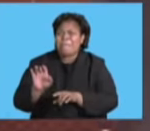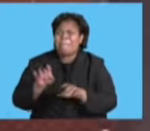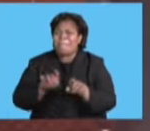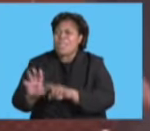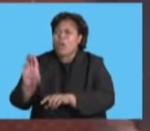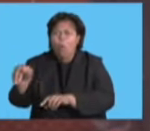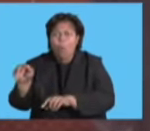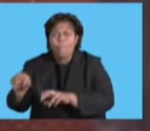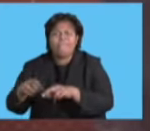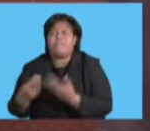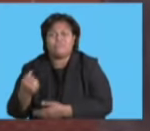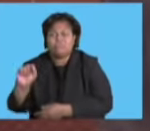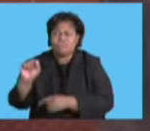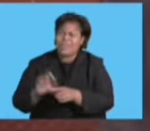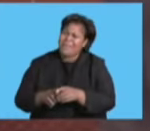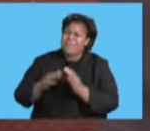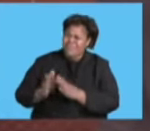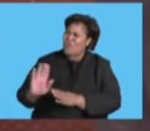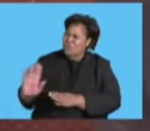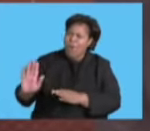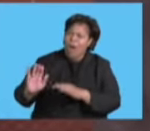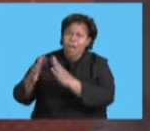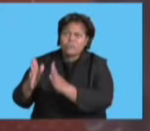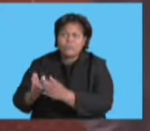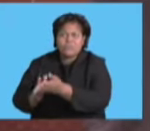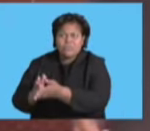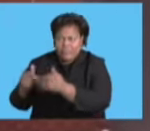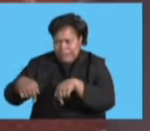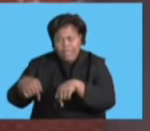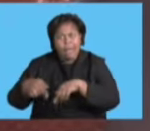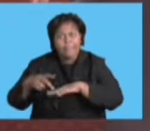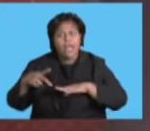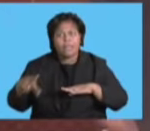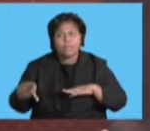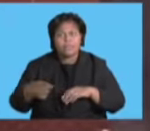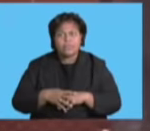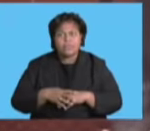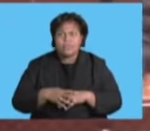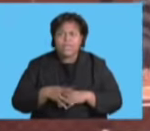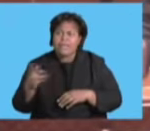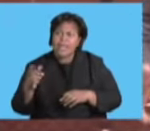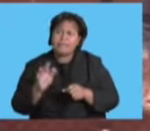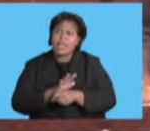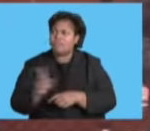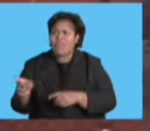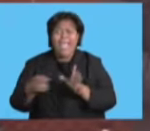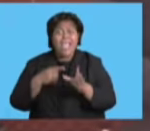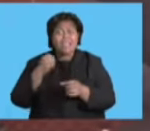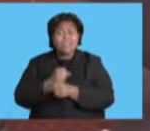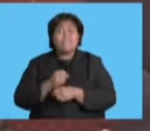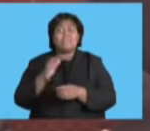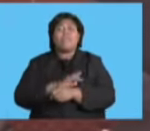Much, much more clearer than the Honourable Attorney General making the monkey-like gestures in 2015 to Honourable